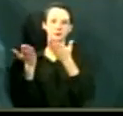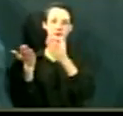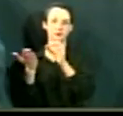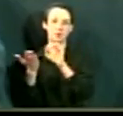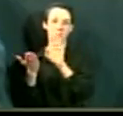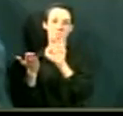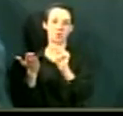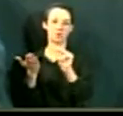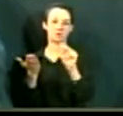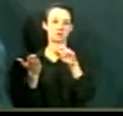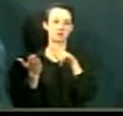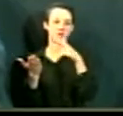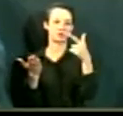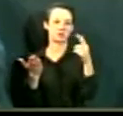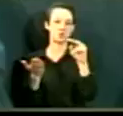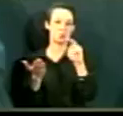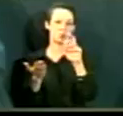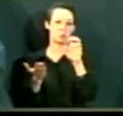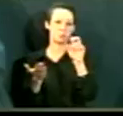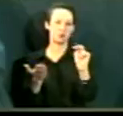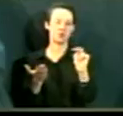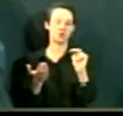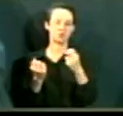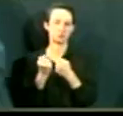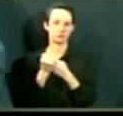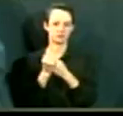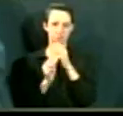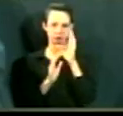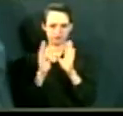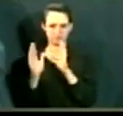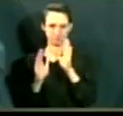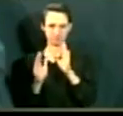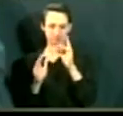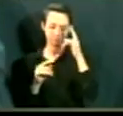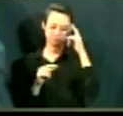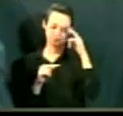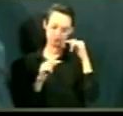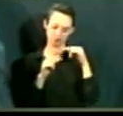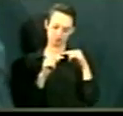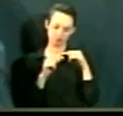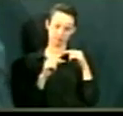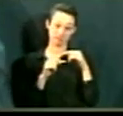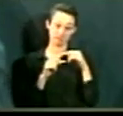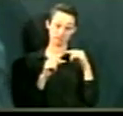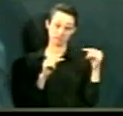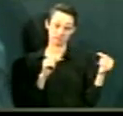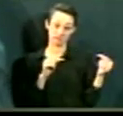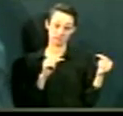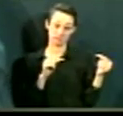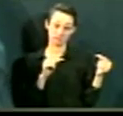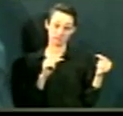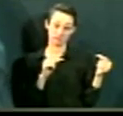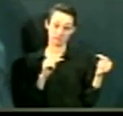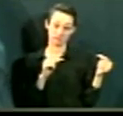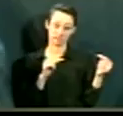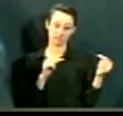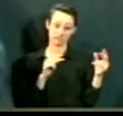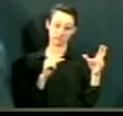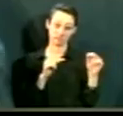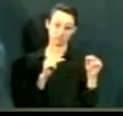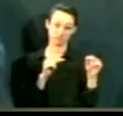Owen, seconded by Mr. Norman. All in favor, say aye. Aye. All opposed?